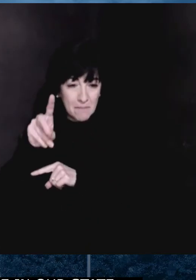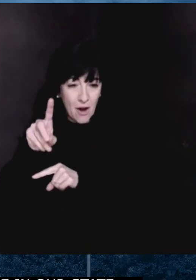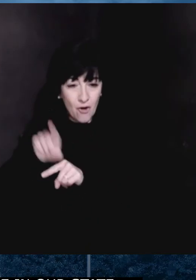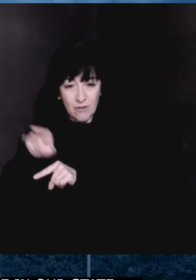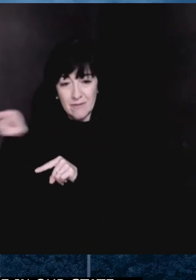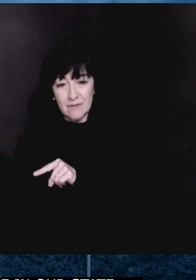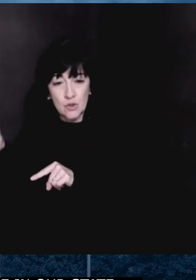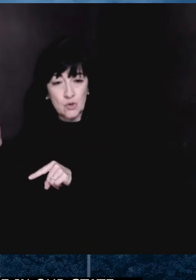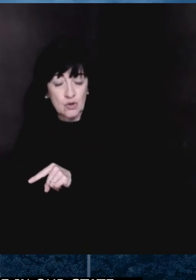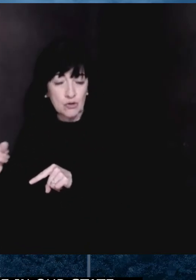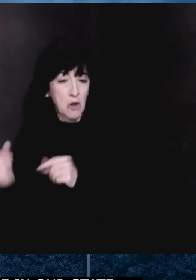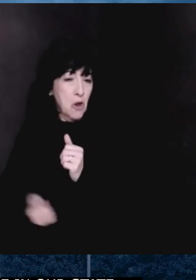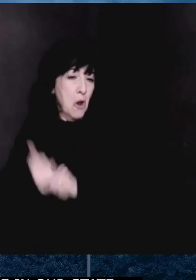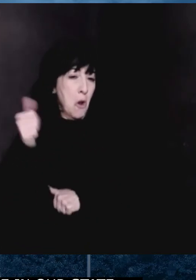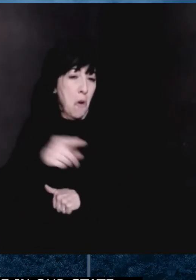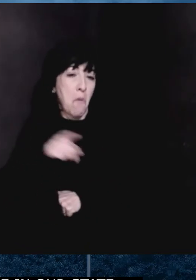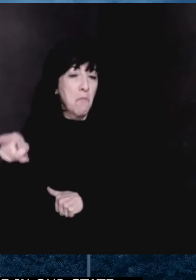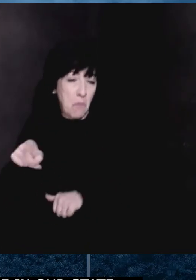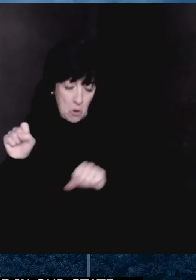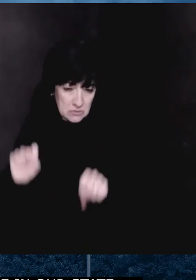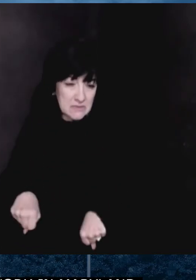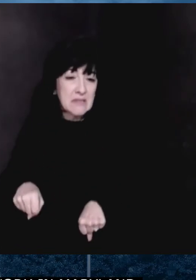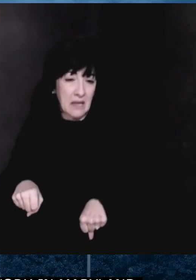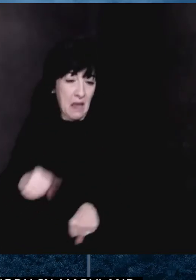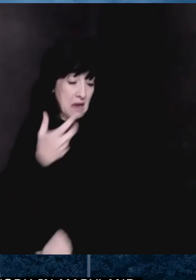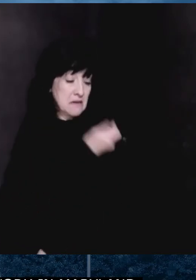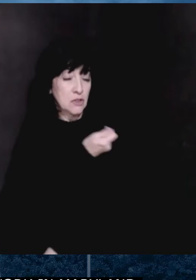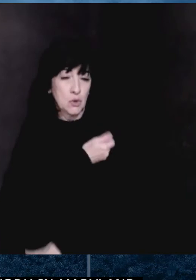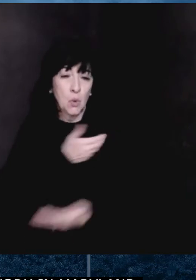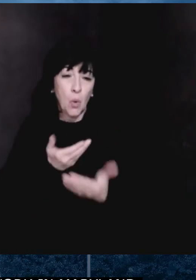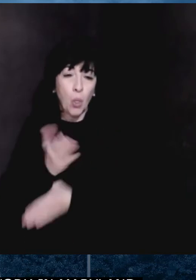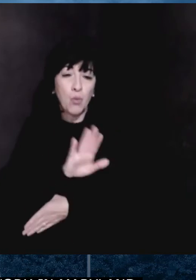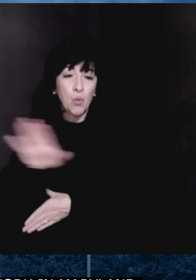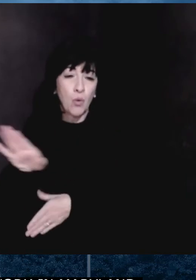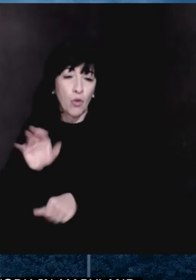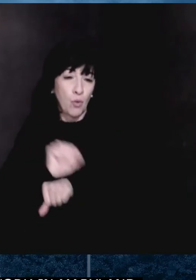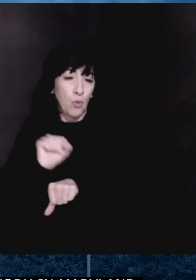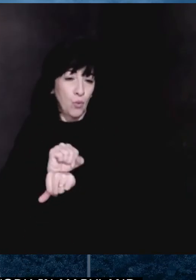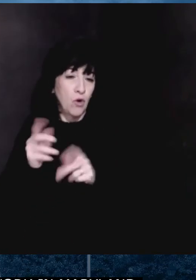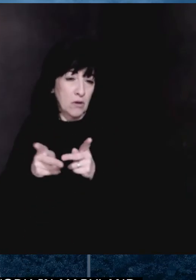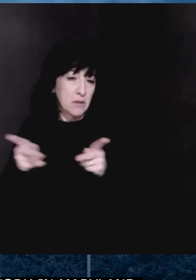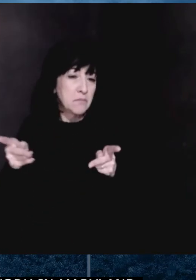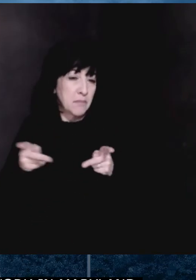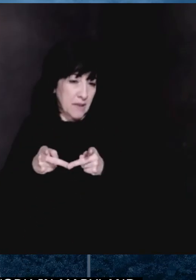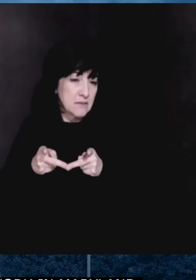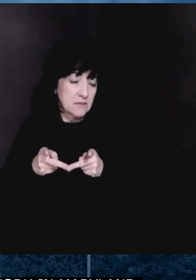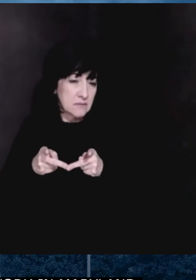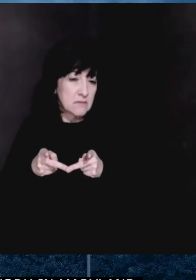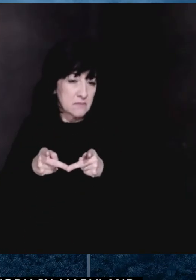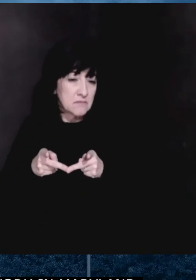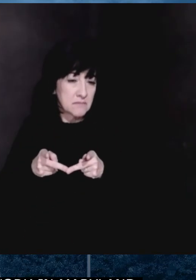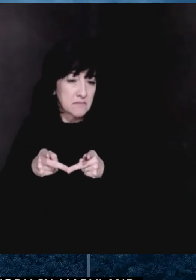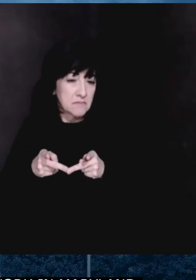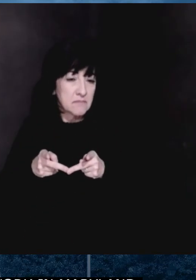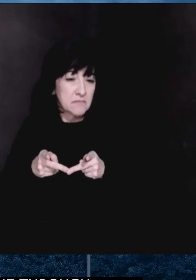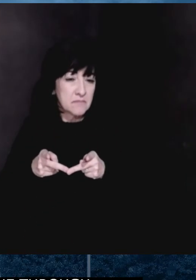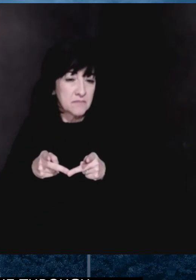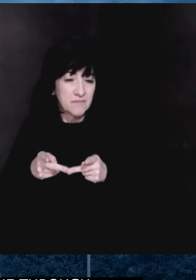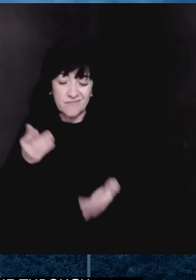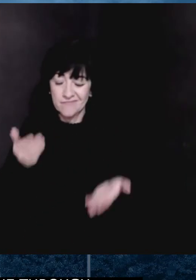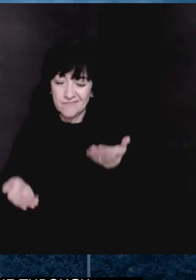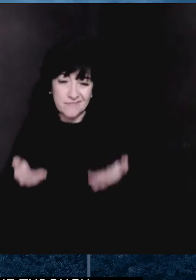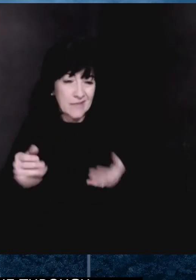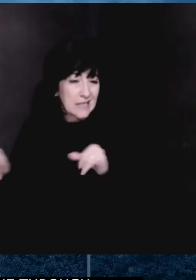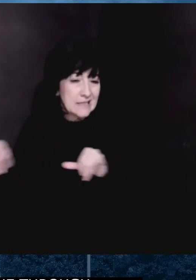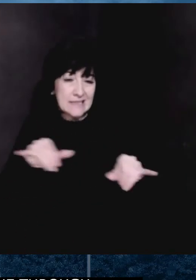their employer first. And so it is thought that it will probably be a relatively even exchange